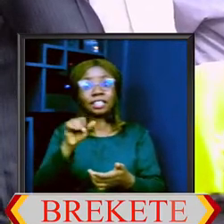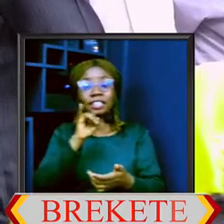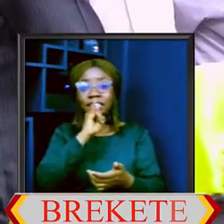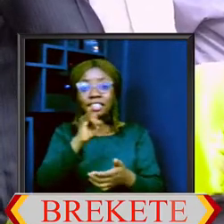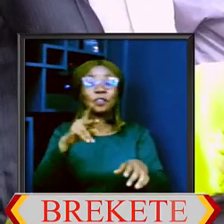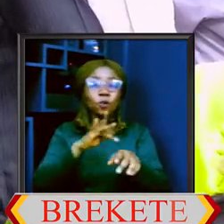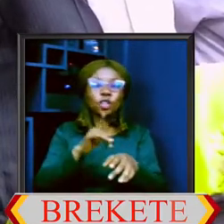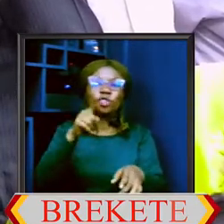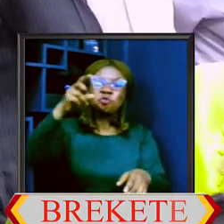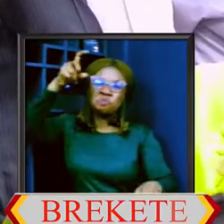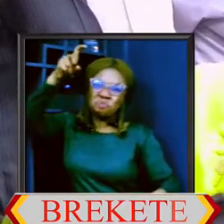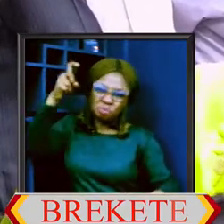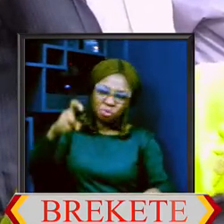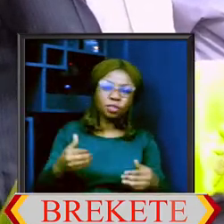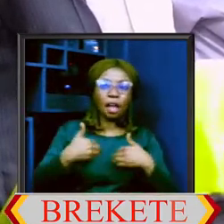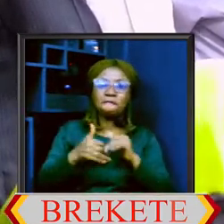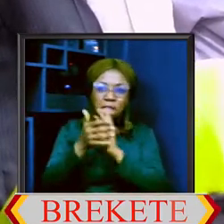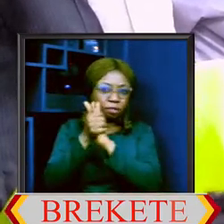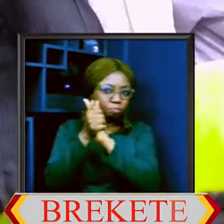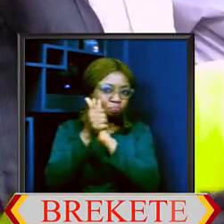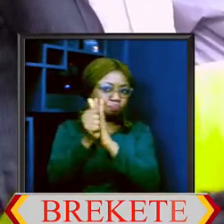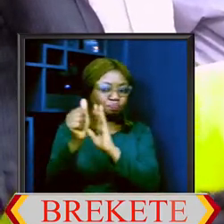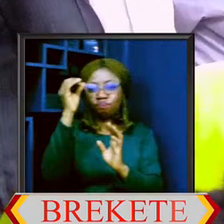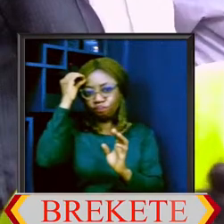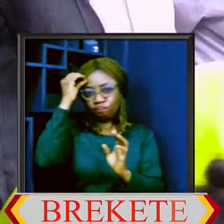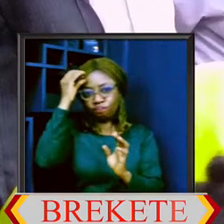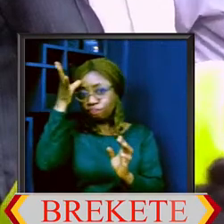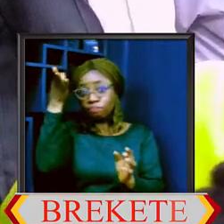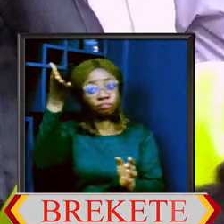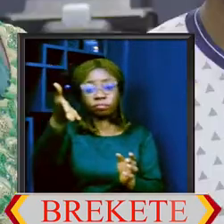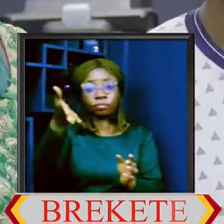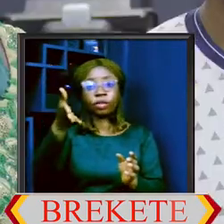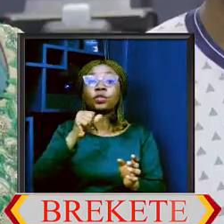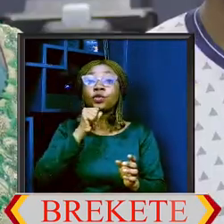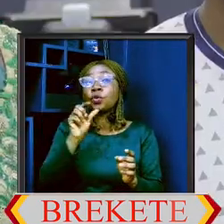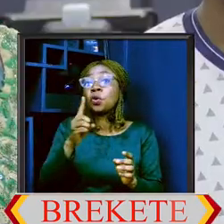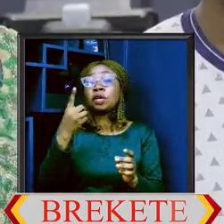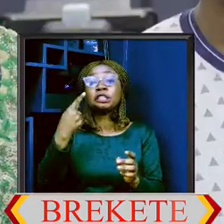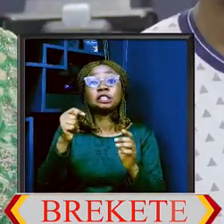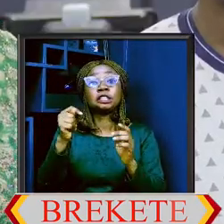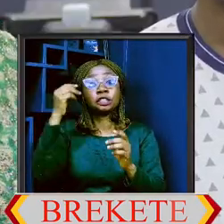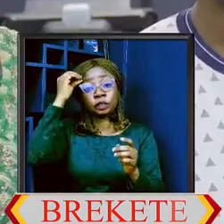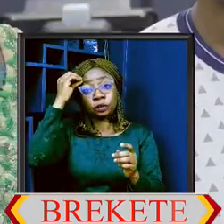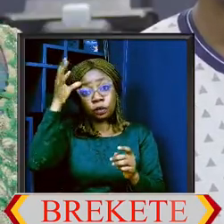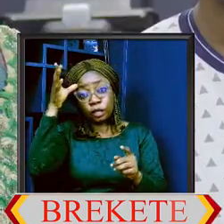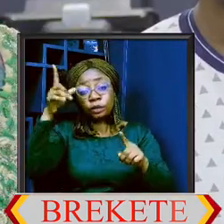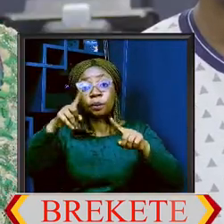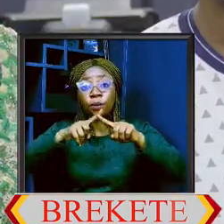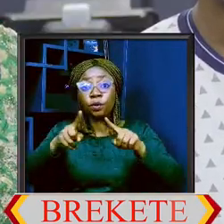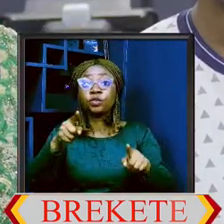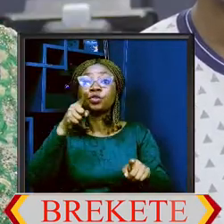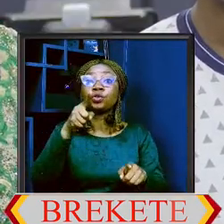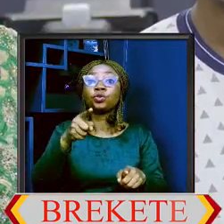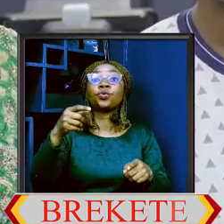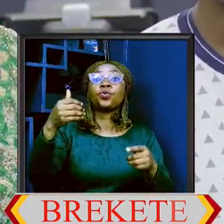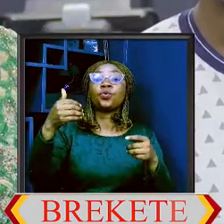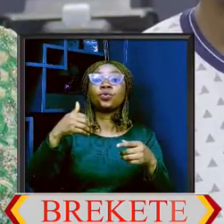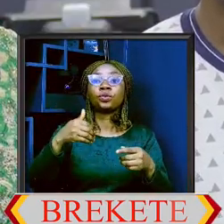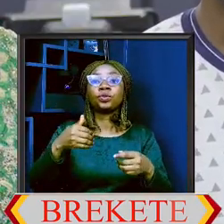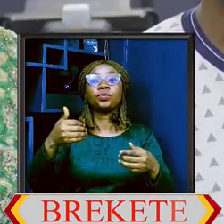have an entrepreneurship knowledge not just the knowledge but you you you get